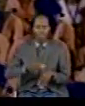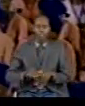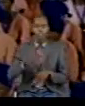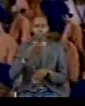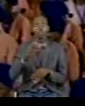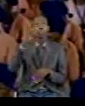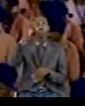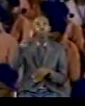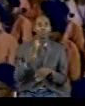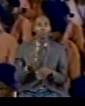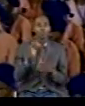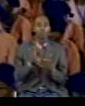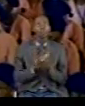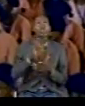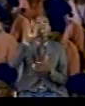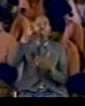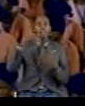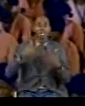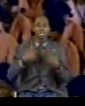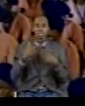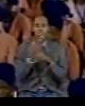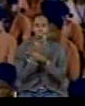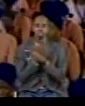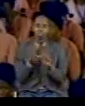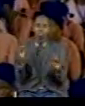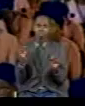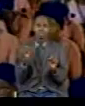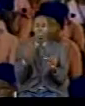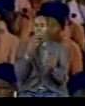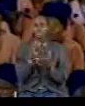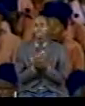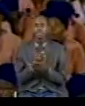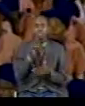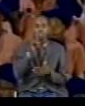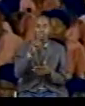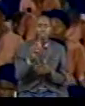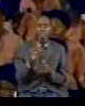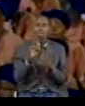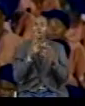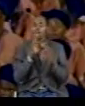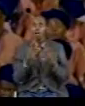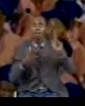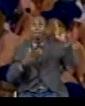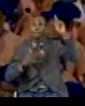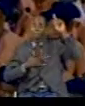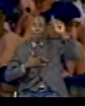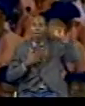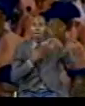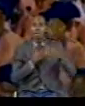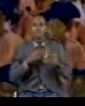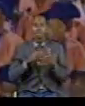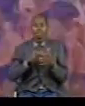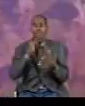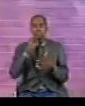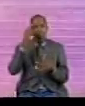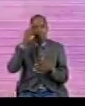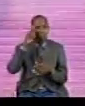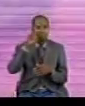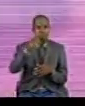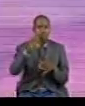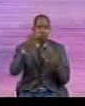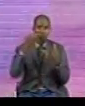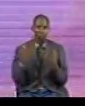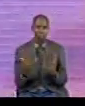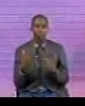he has redeemed. It says, thou art mine. And it's for you tonight to give